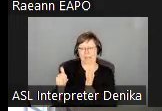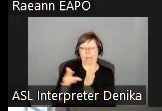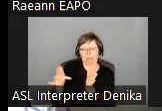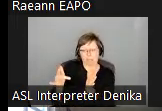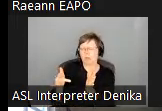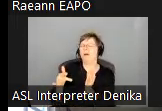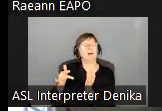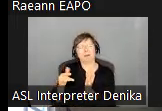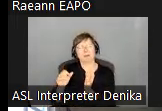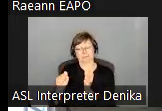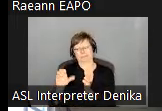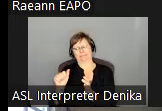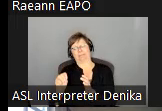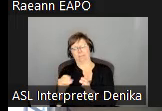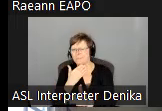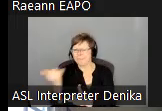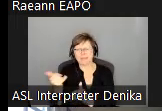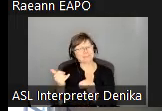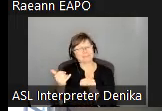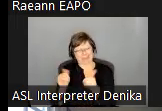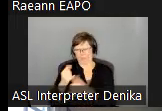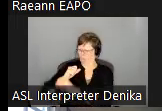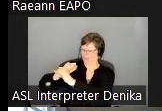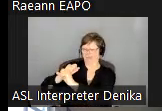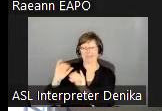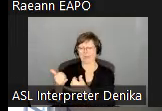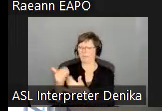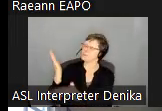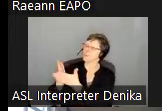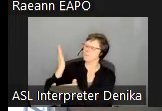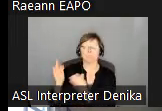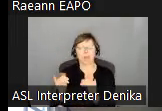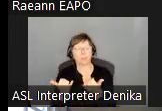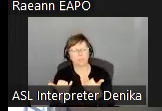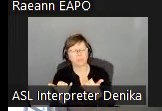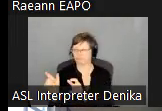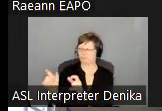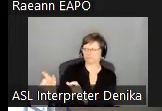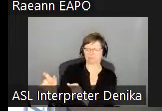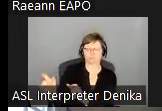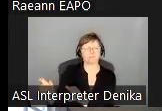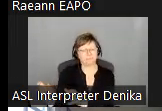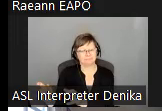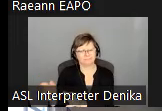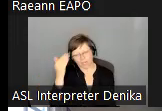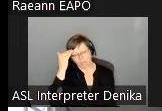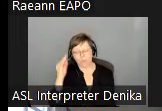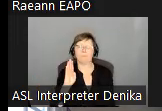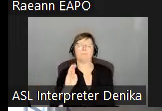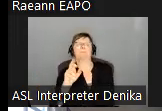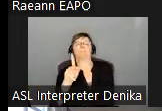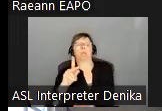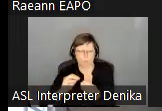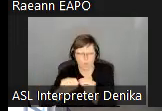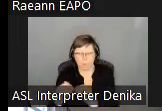best way to protect yourself from those? Like, how can you make them stop, other than obviously blocking the number or